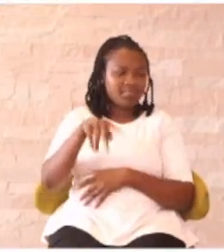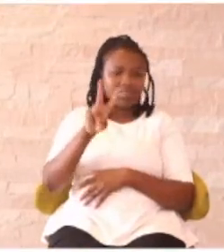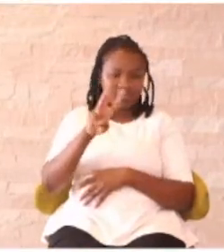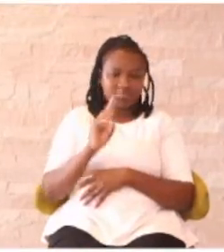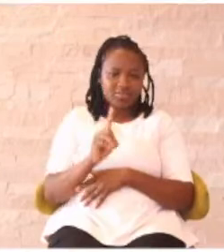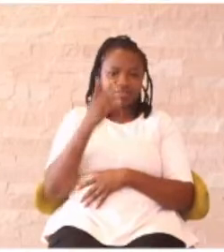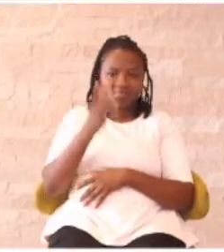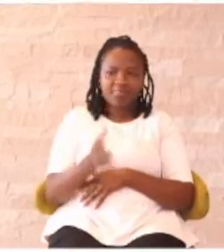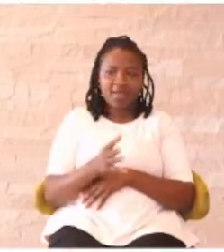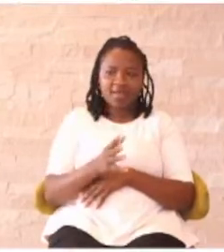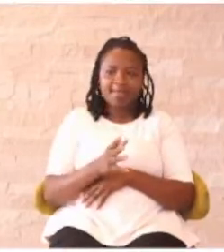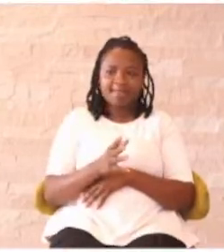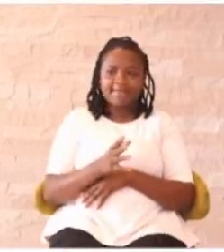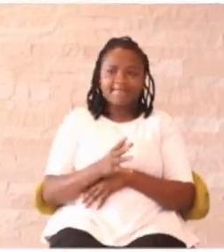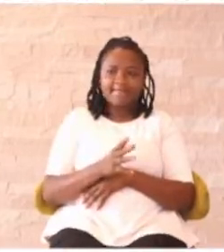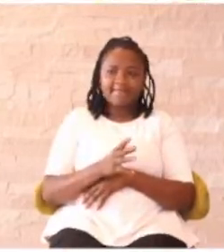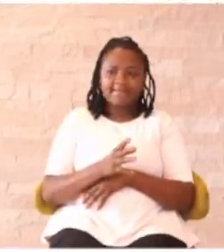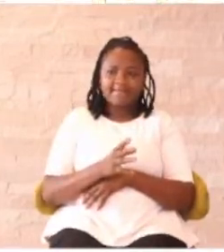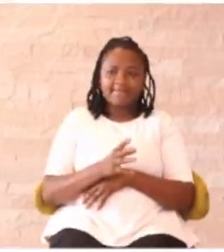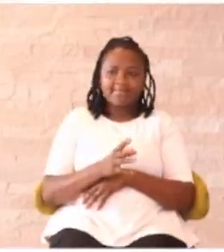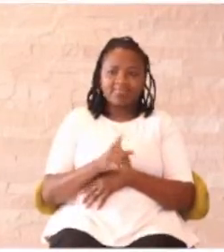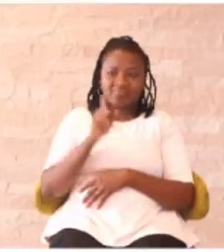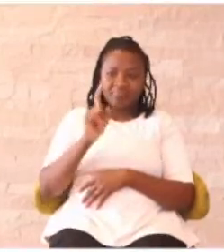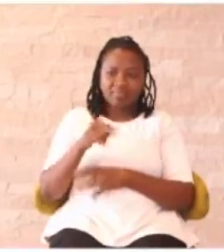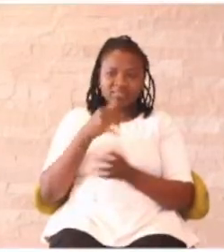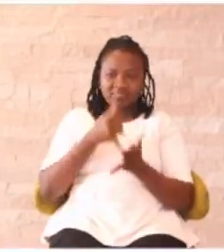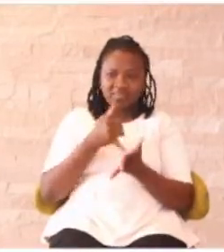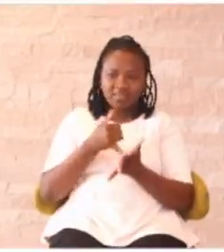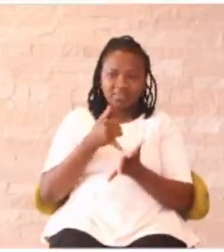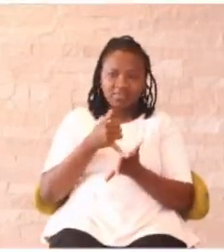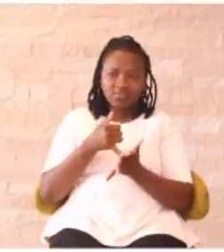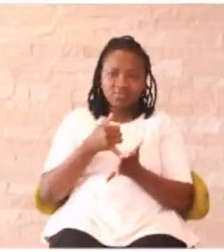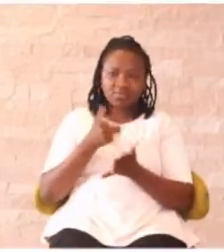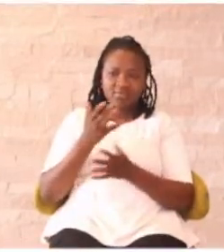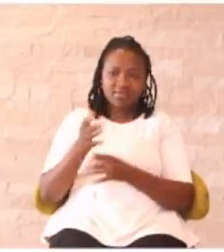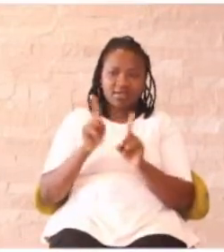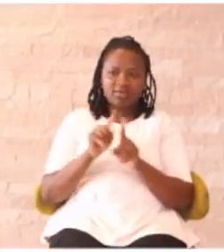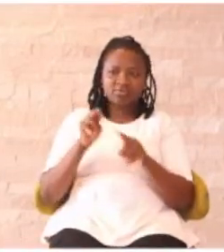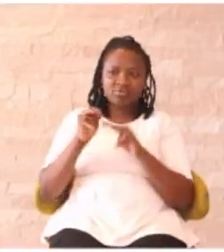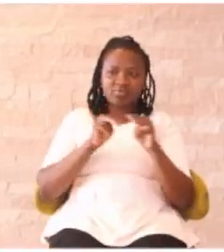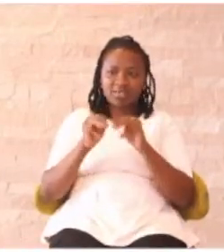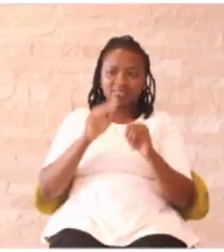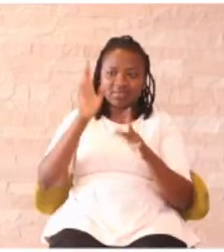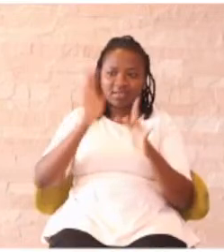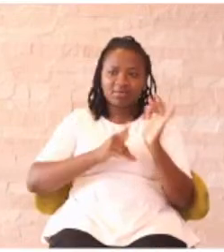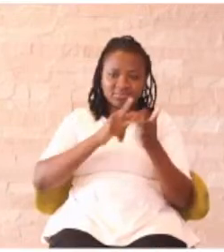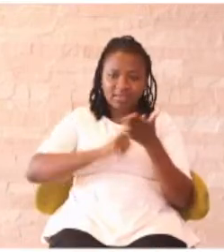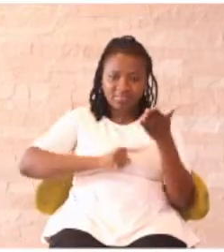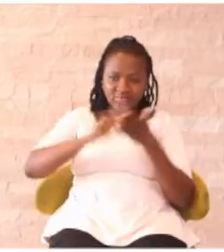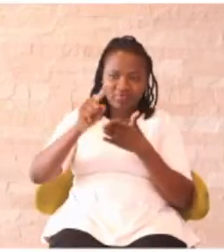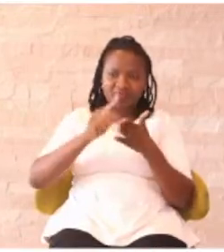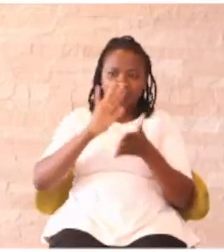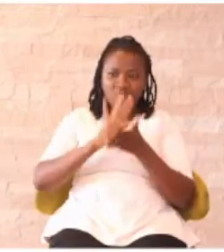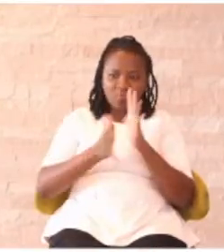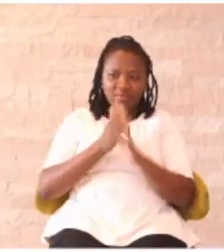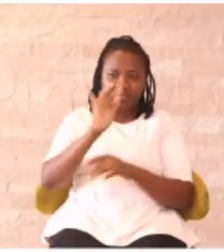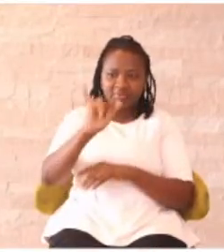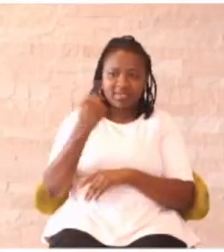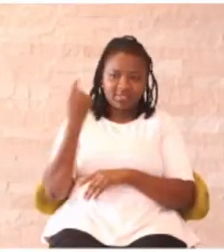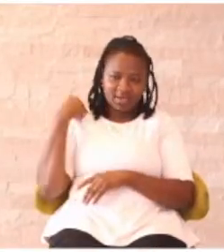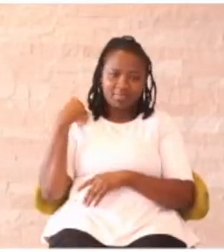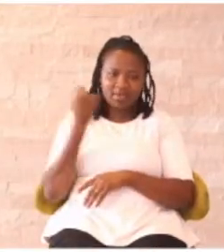disabilities that should be part of the meeting. And actually, management cannot approve a requisition without that